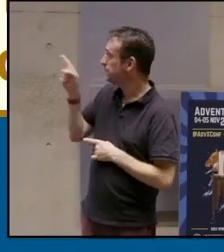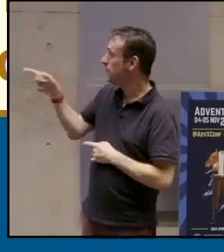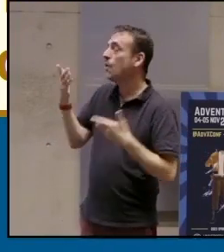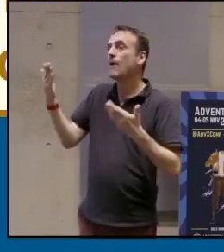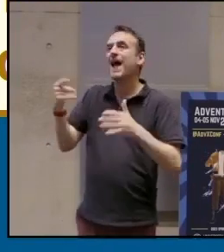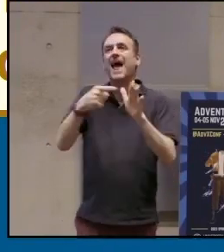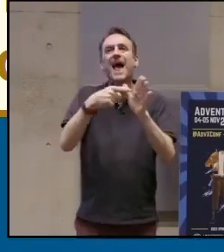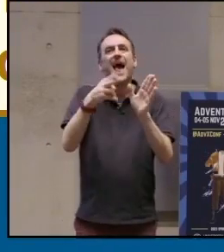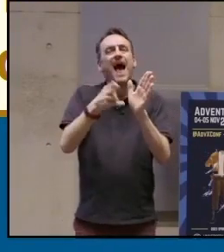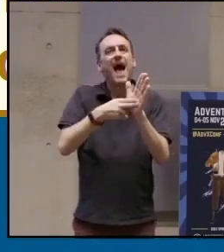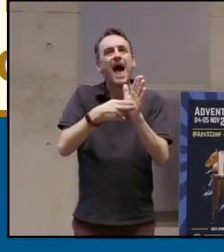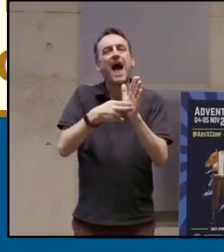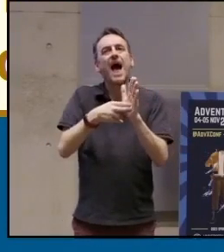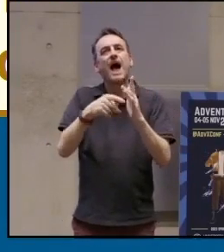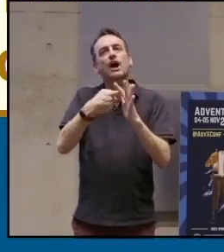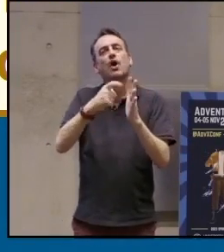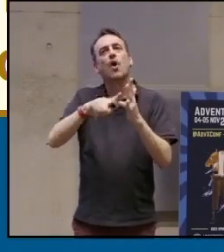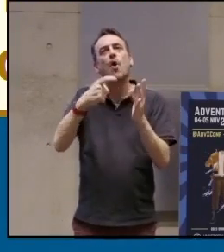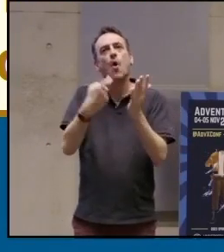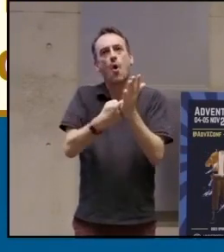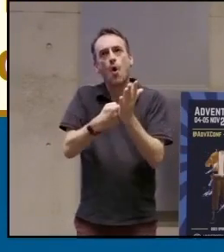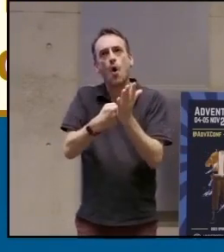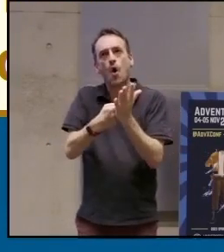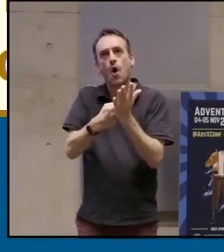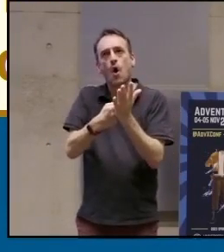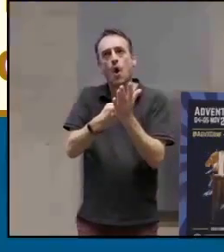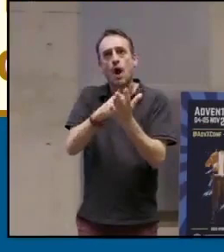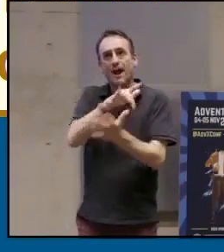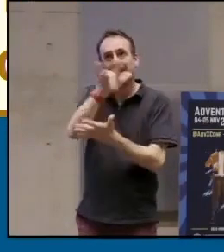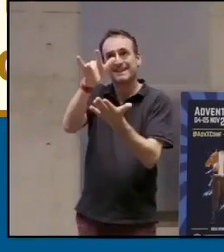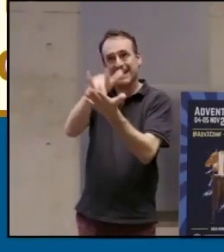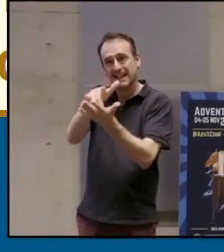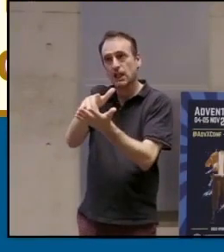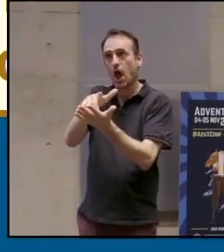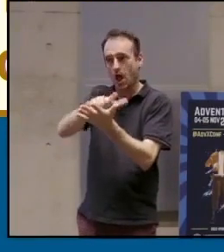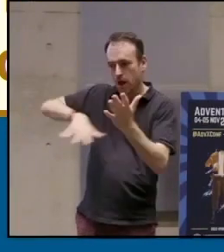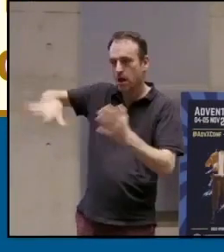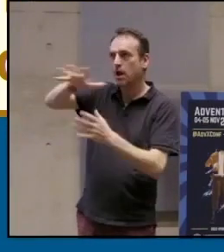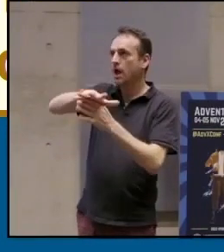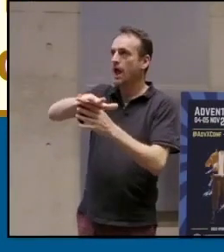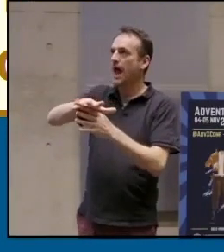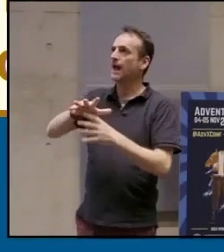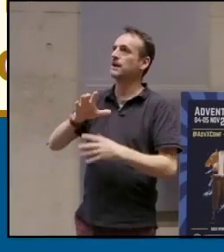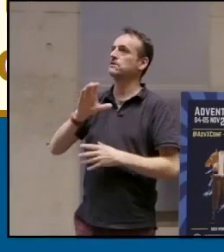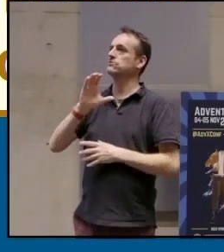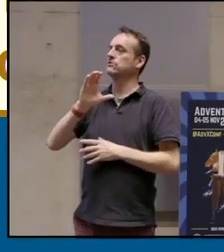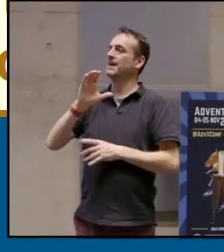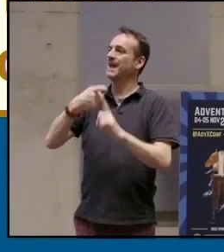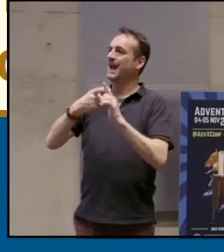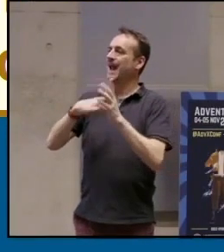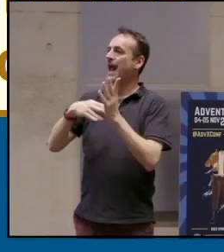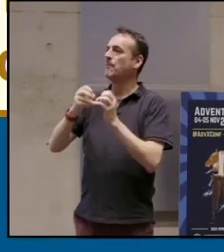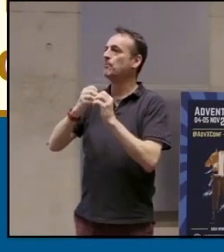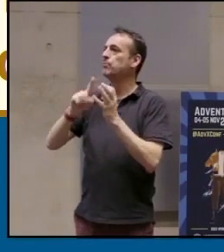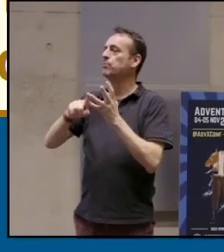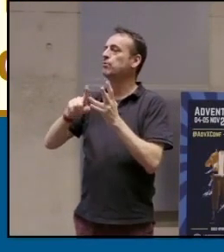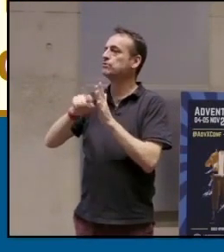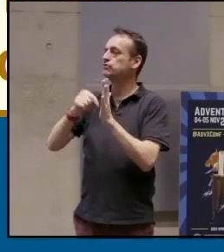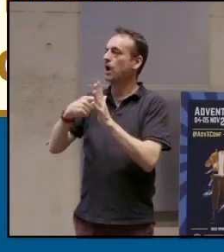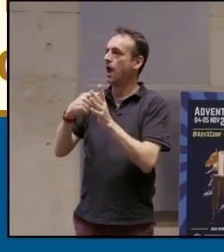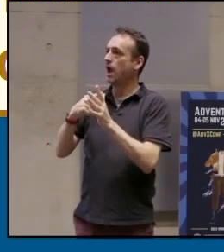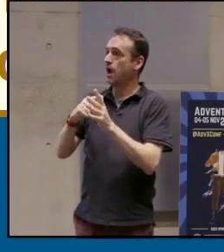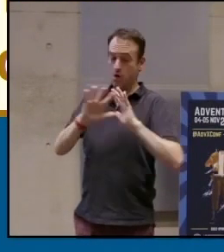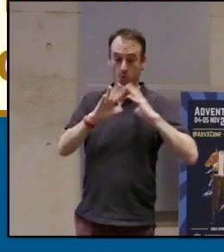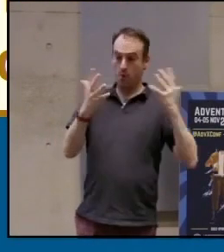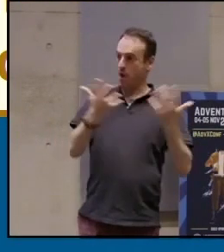was the center of the world, untouchable. Take a look at this calm prince. This guy, on the left, stayed away from